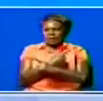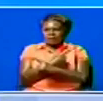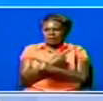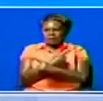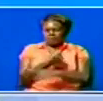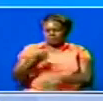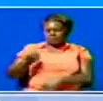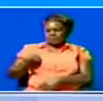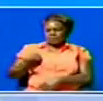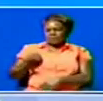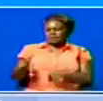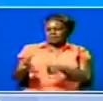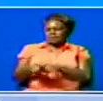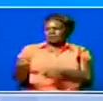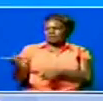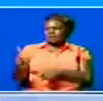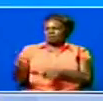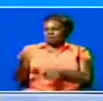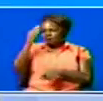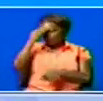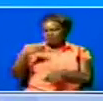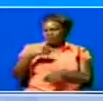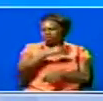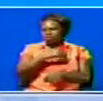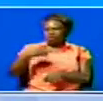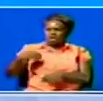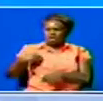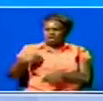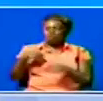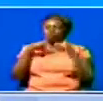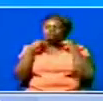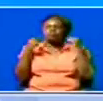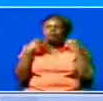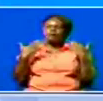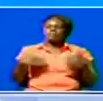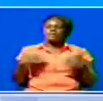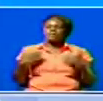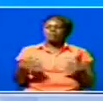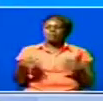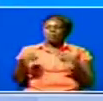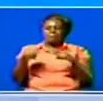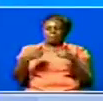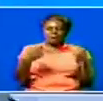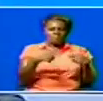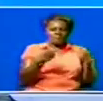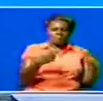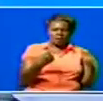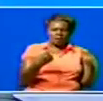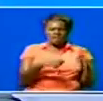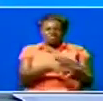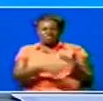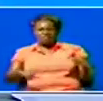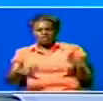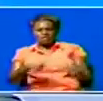Assumption Sisters of Nairobi Order and a Catholic priest cum doctor that has left people injured, hospitals vandalized,